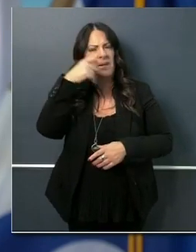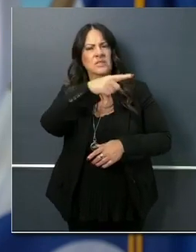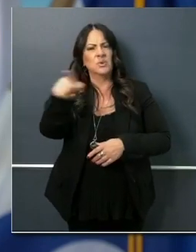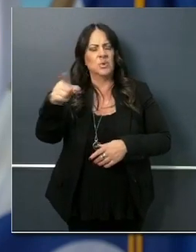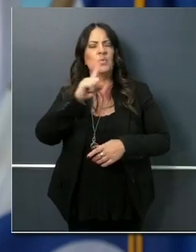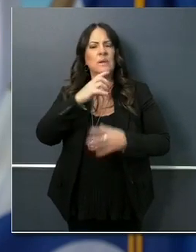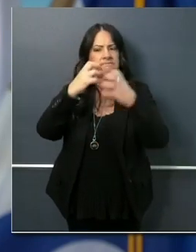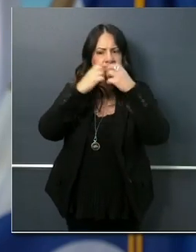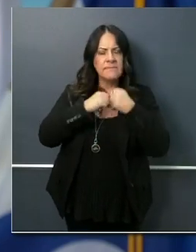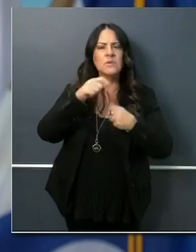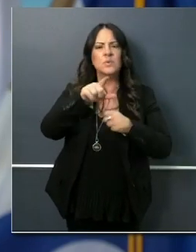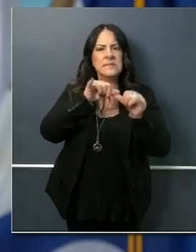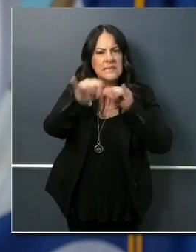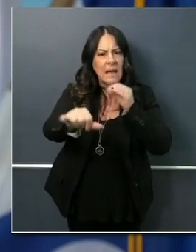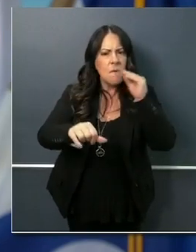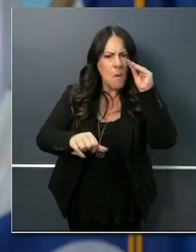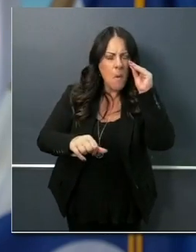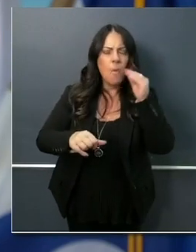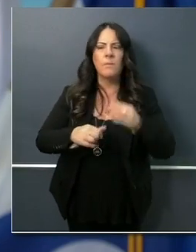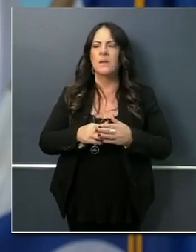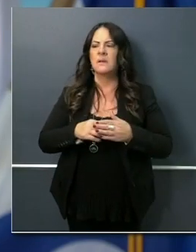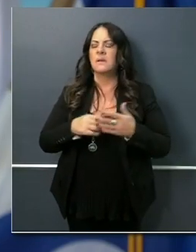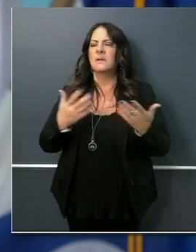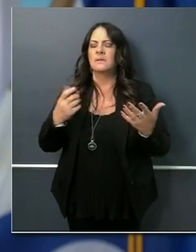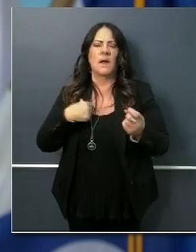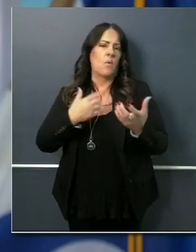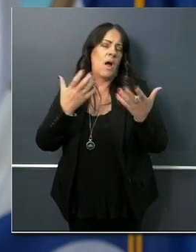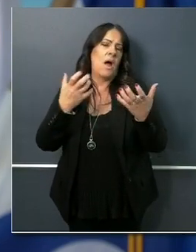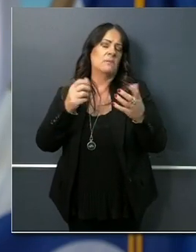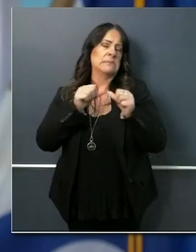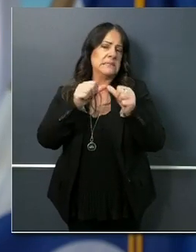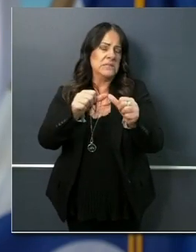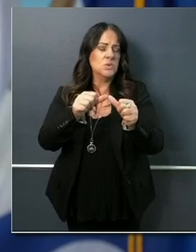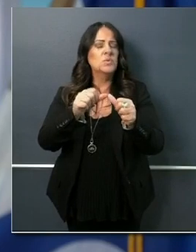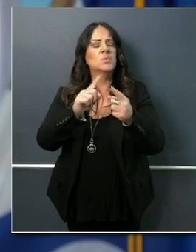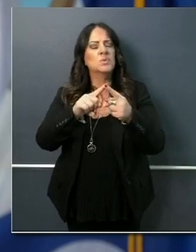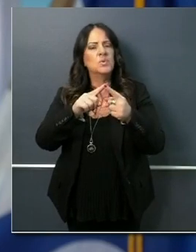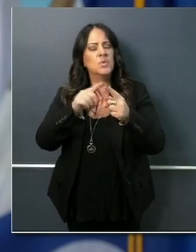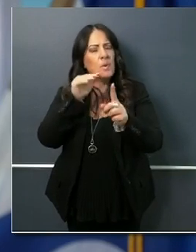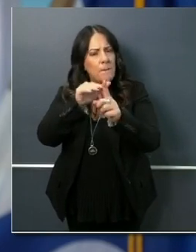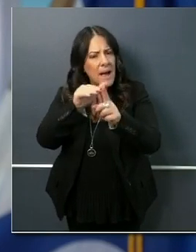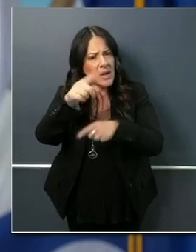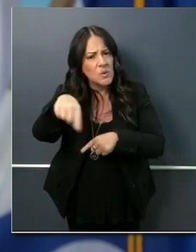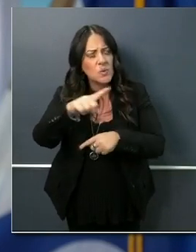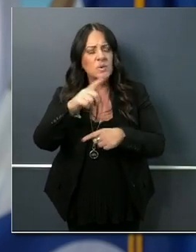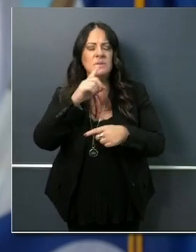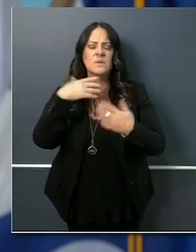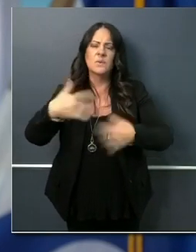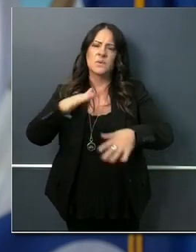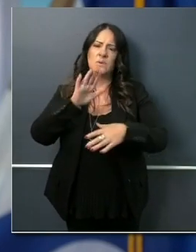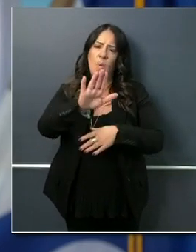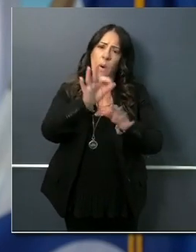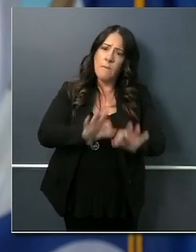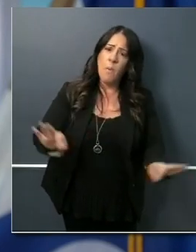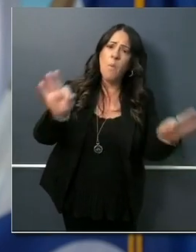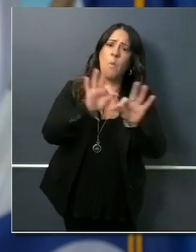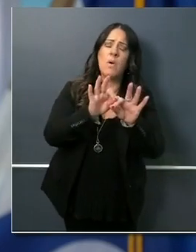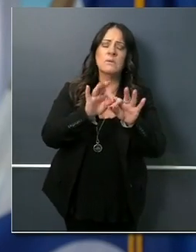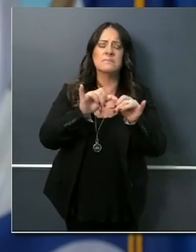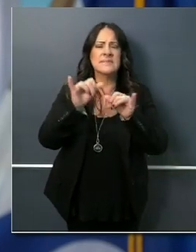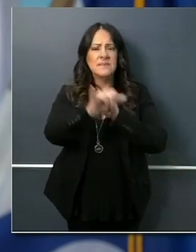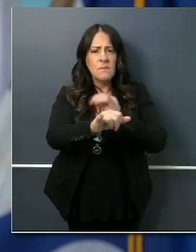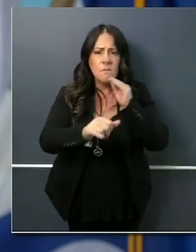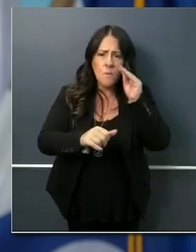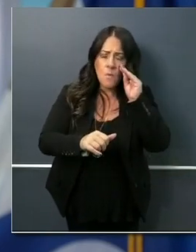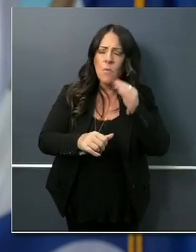numbers not growing exponentially. And I want to continue to remind you of the importance of maintaining